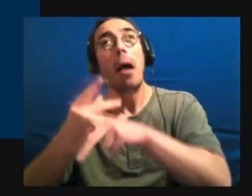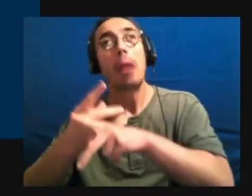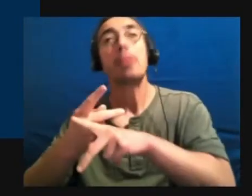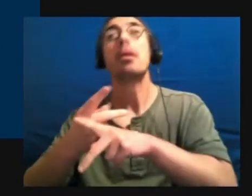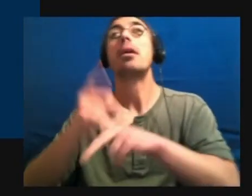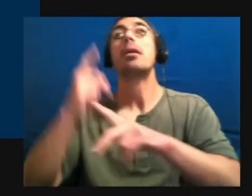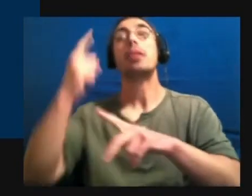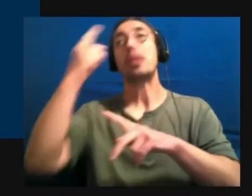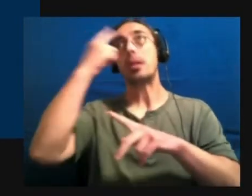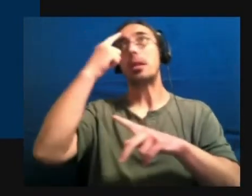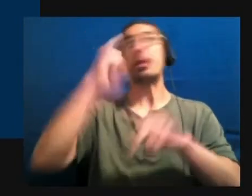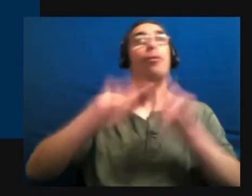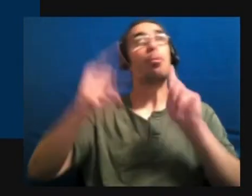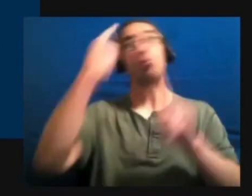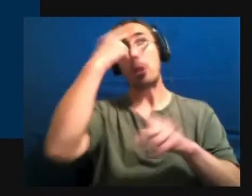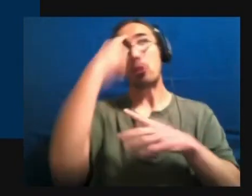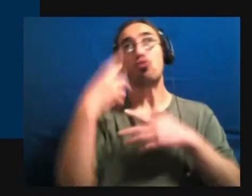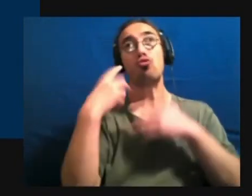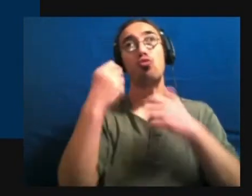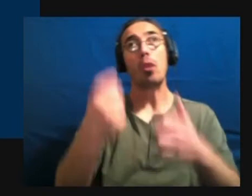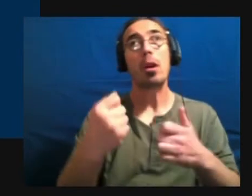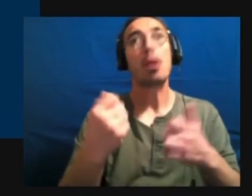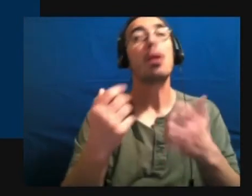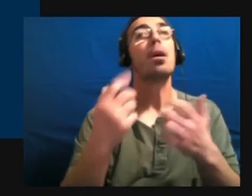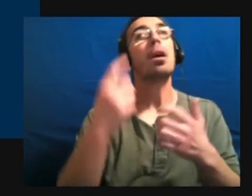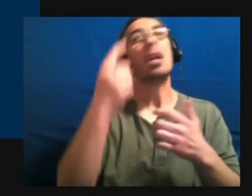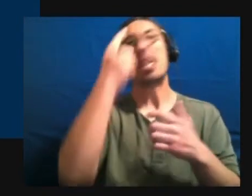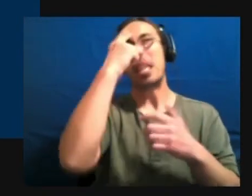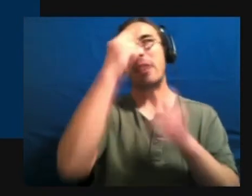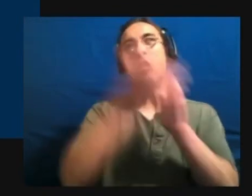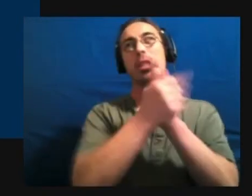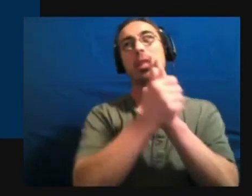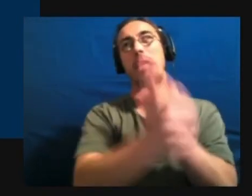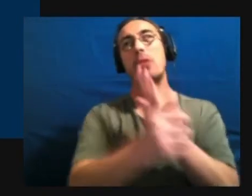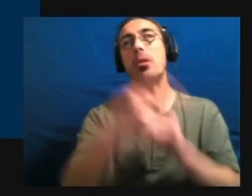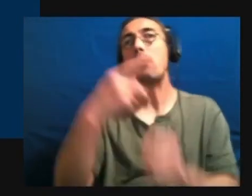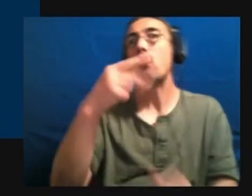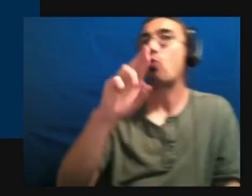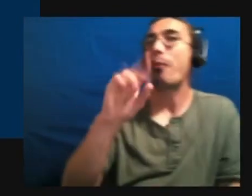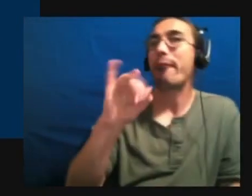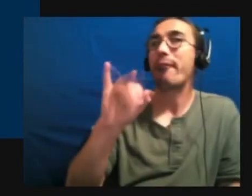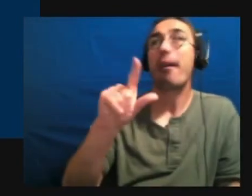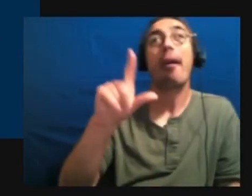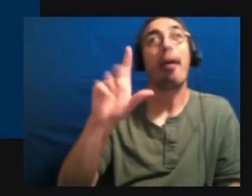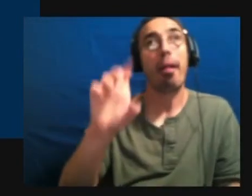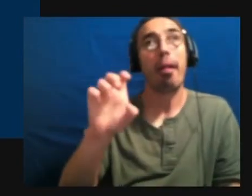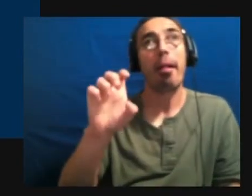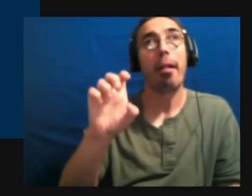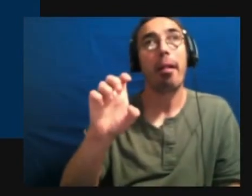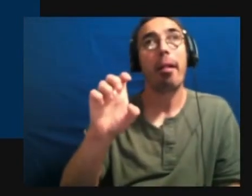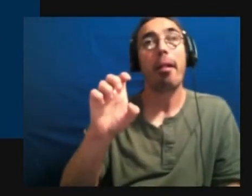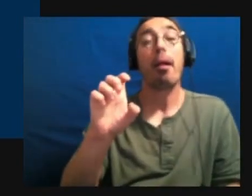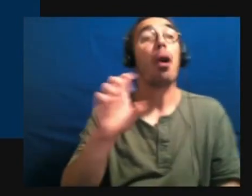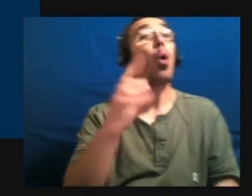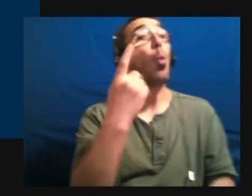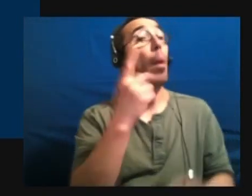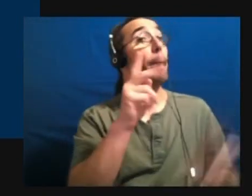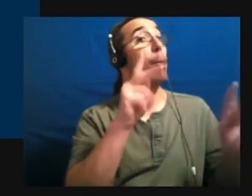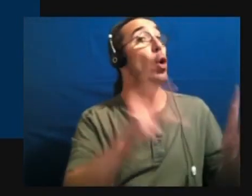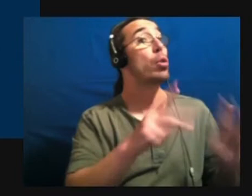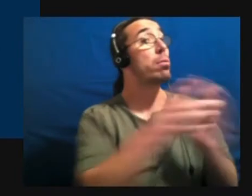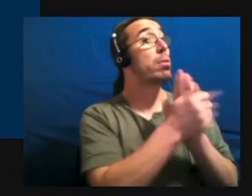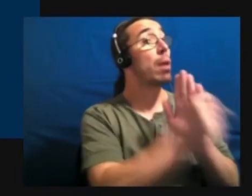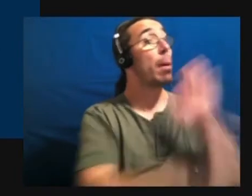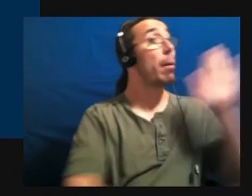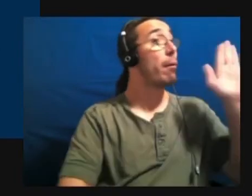different spiky skill profiles, which is somebody may excel in one area